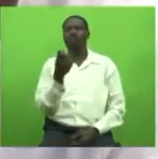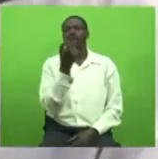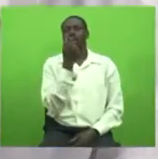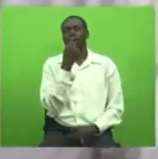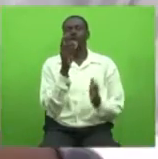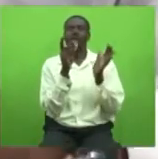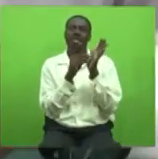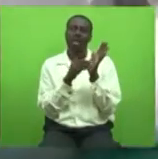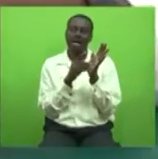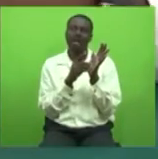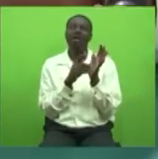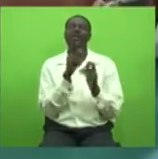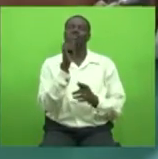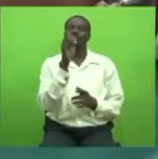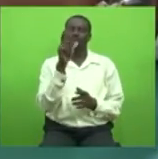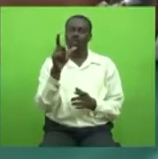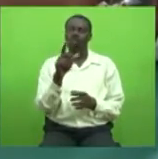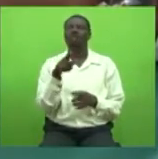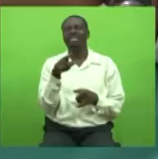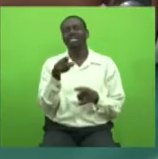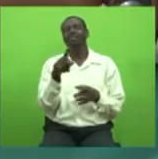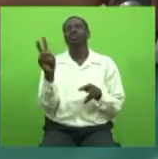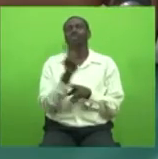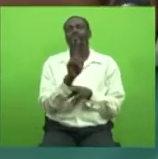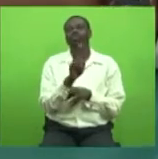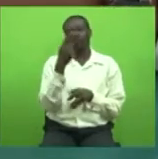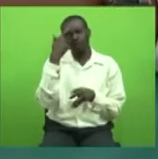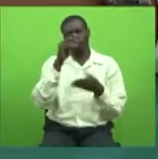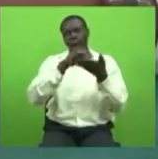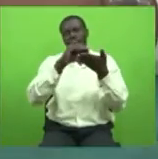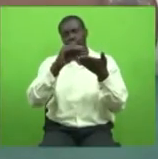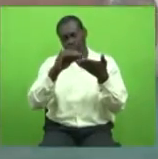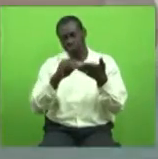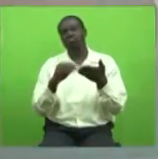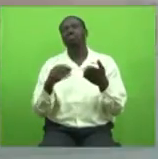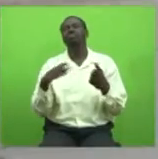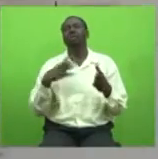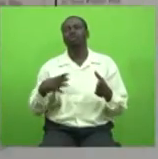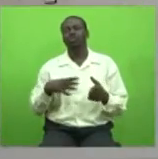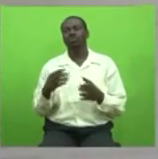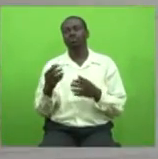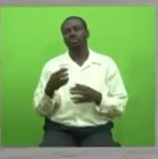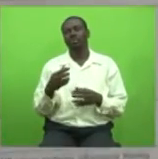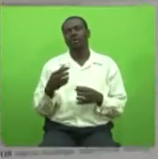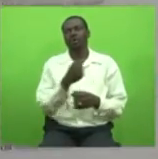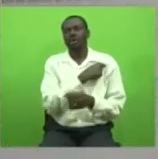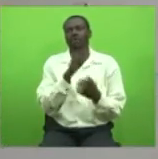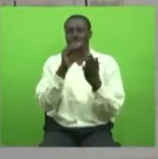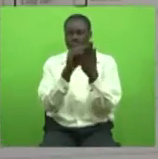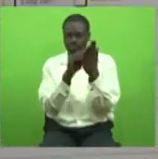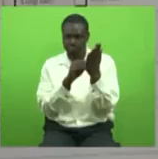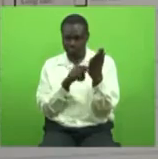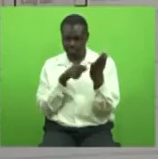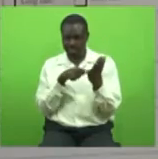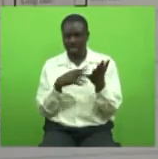healthcare provider when attending to the survivor. The form allows a space for documenting results from